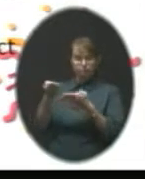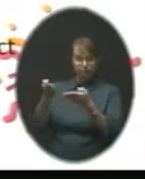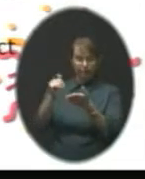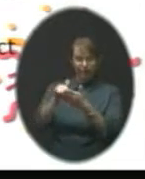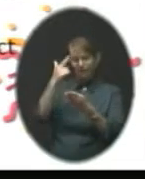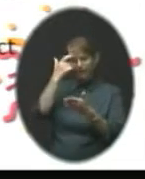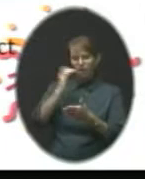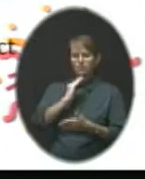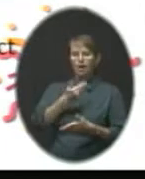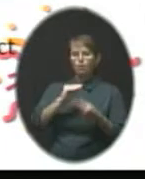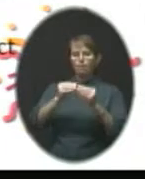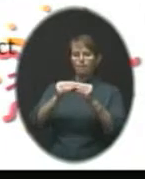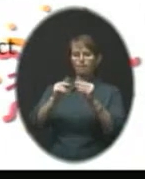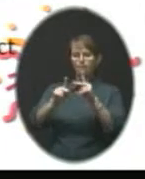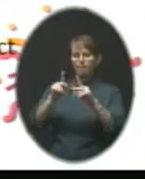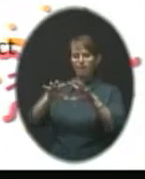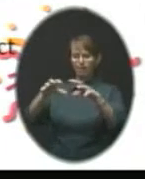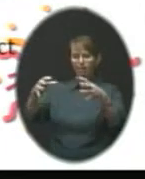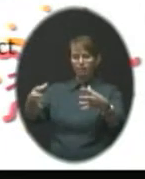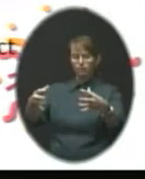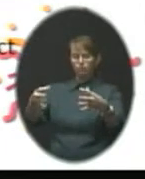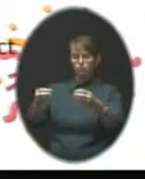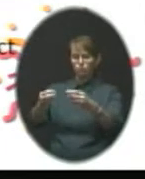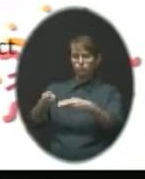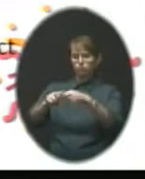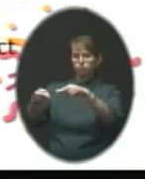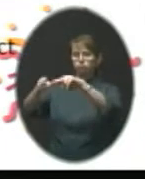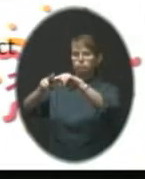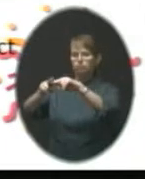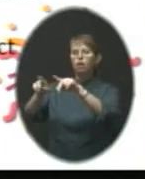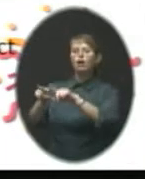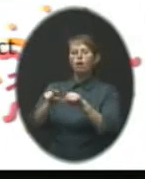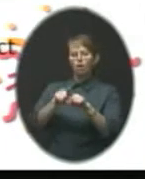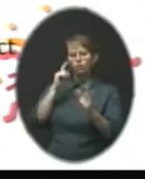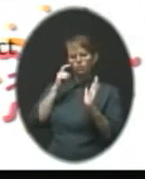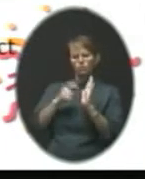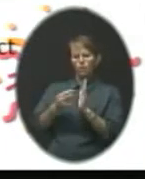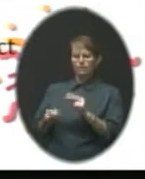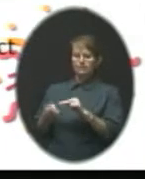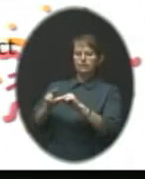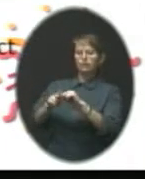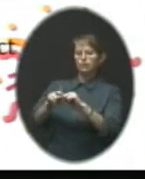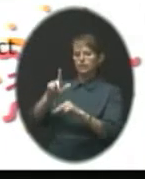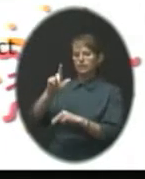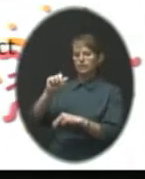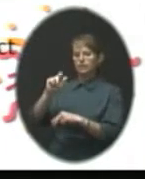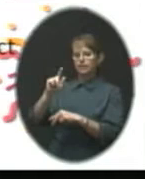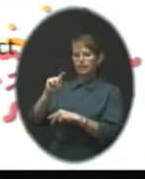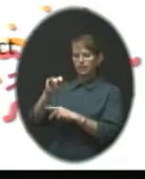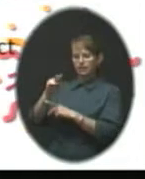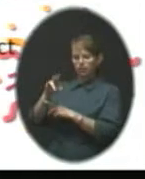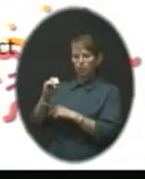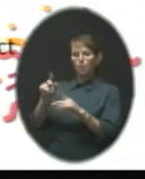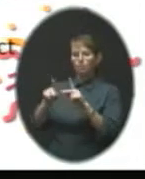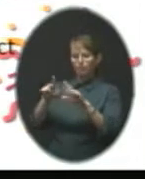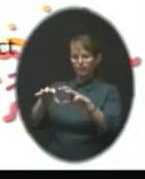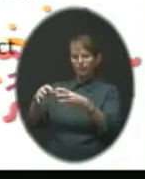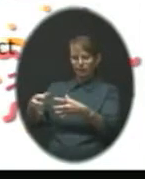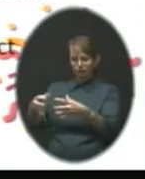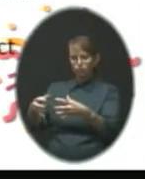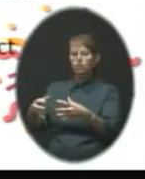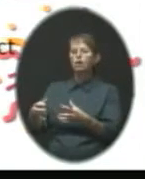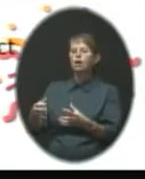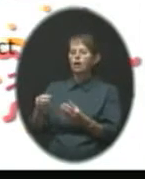population was growing as a city, we are also having an increase in our Latino population, and these were figures that were provided to us at that